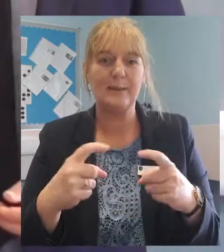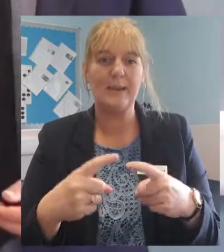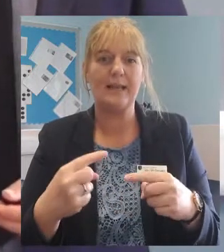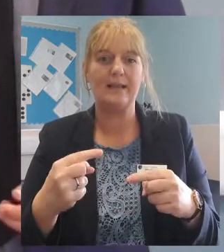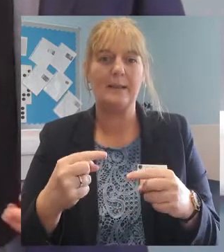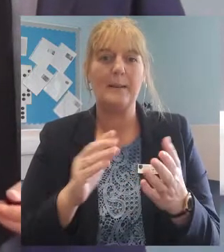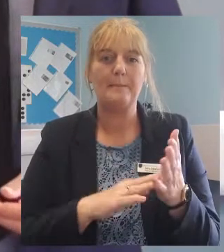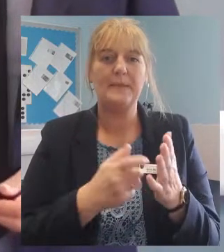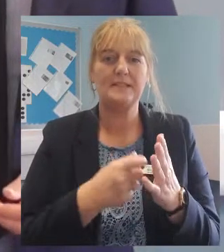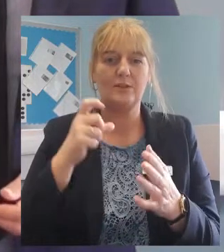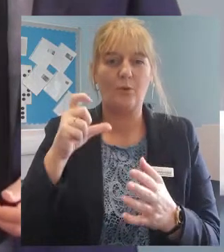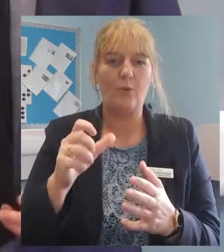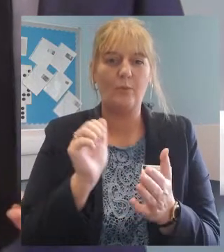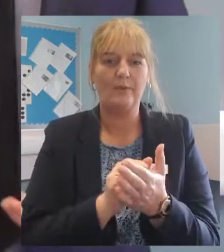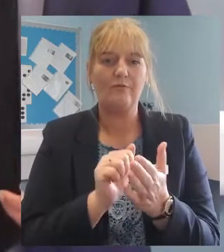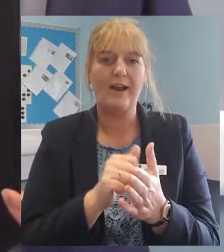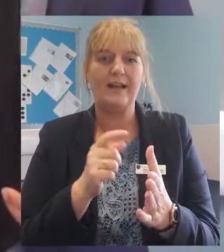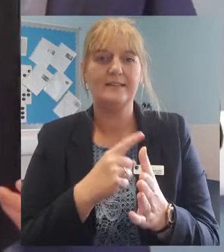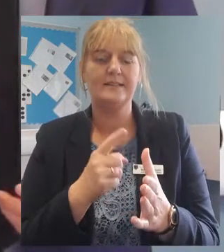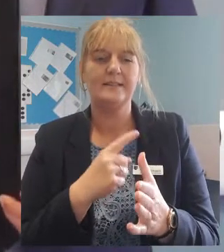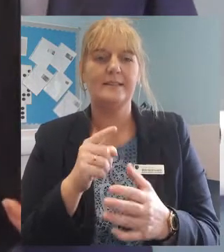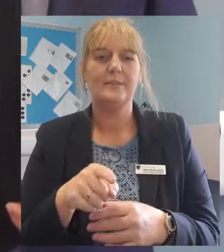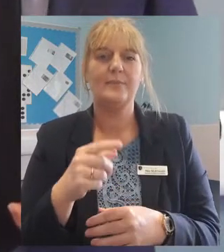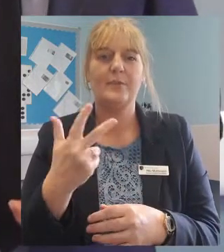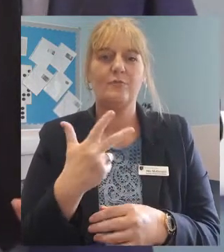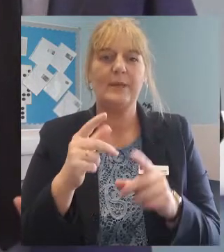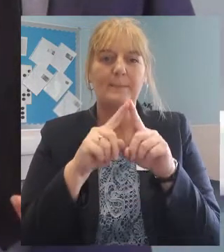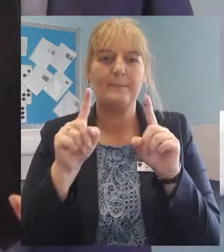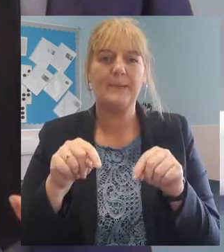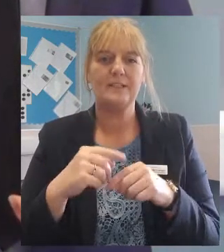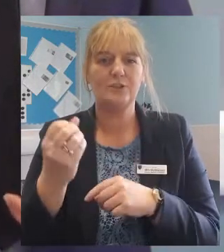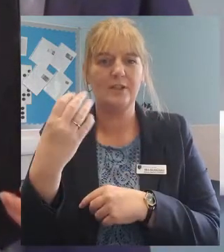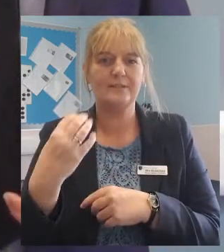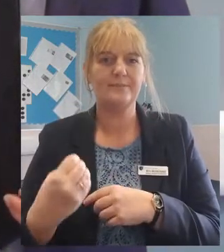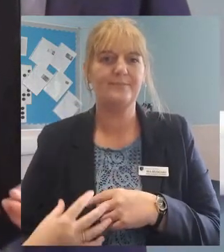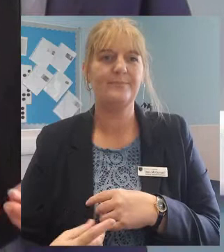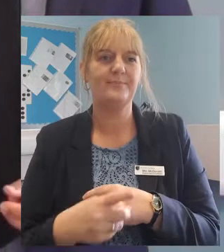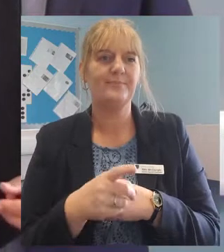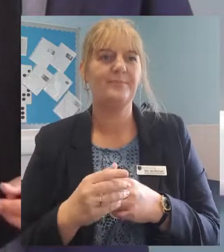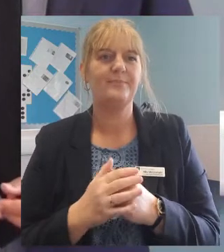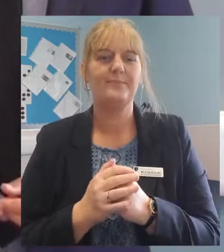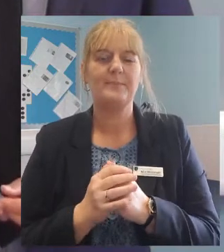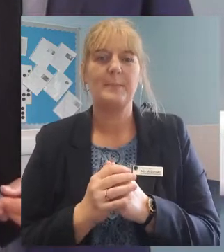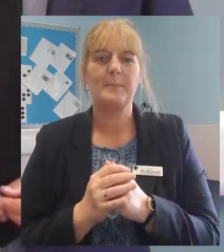got the quiz right. So are you ready? Here are the 3 pictures.